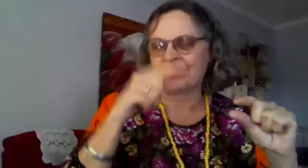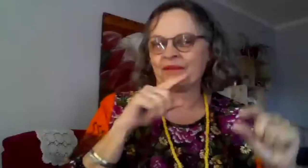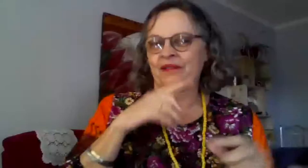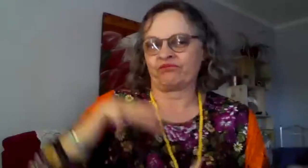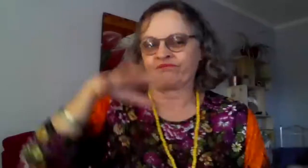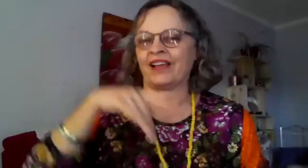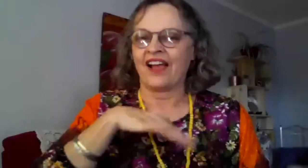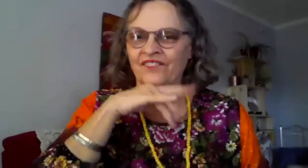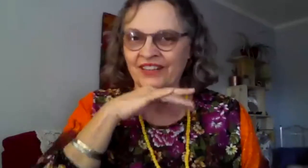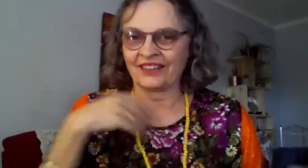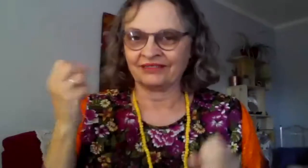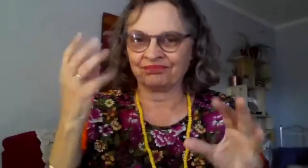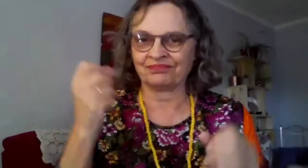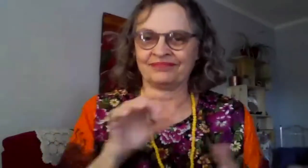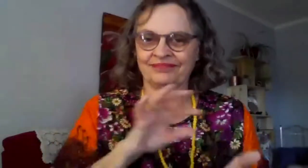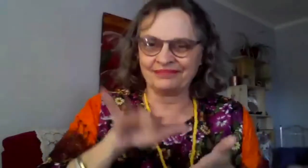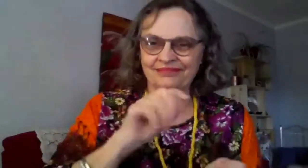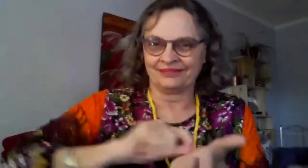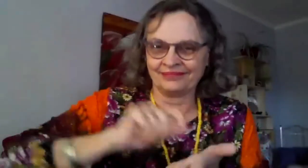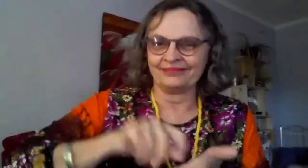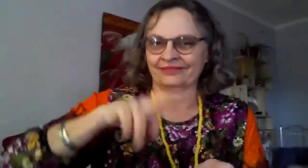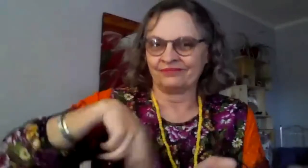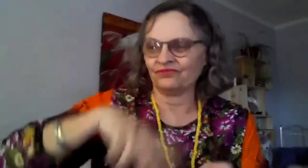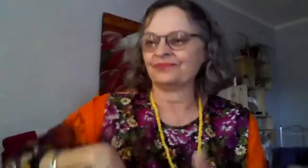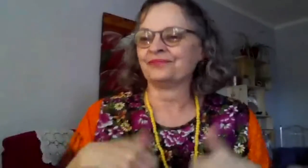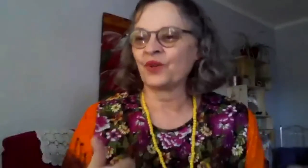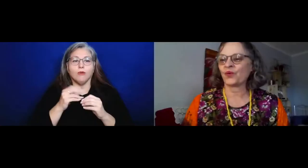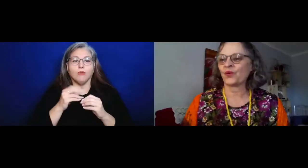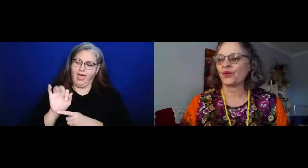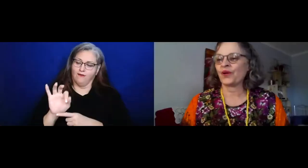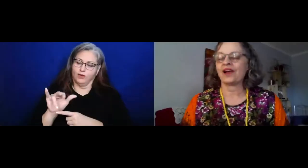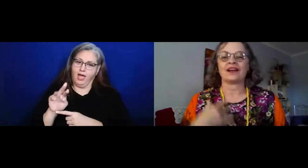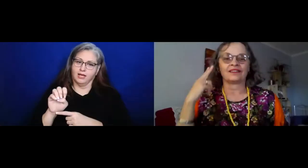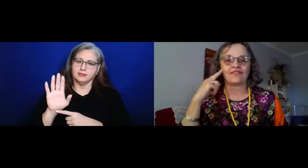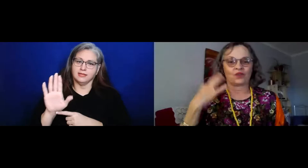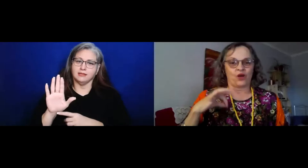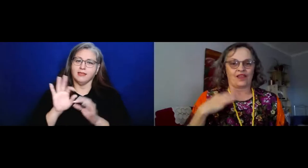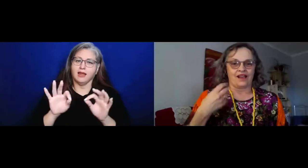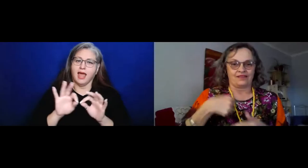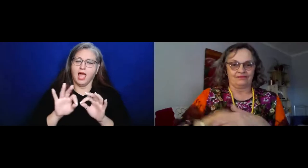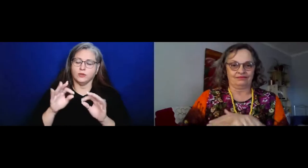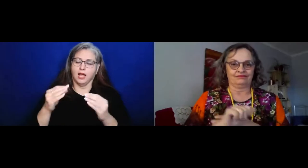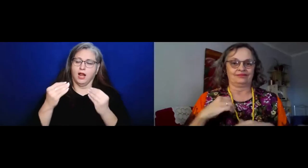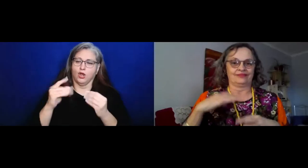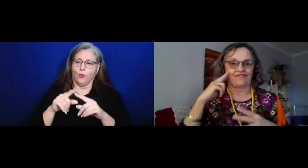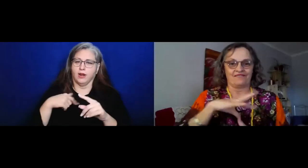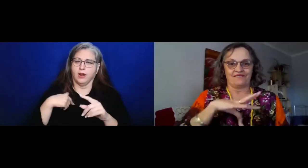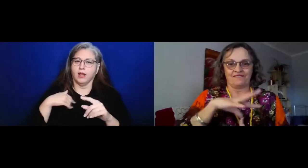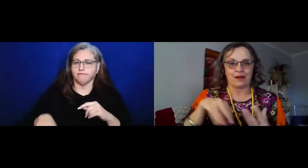of communication, mainly focused on Afrikaans, which is the language that I was taught, the written language that I was